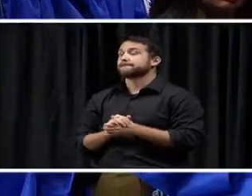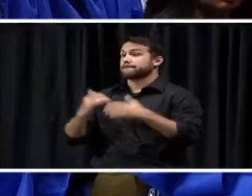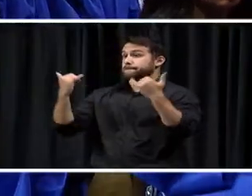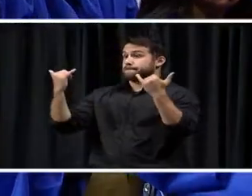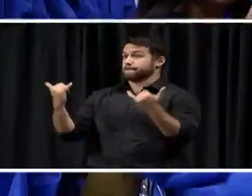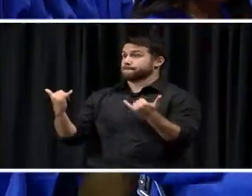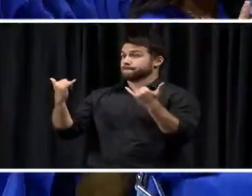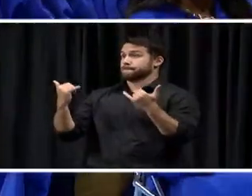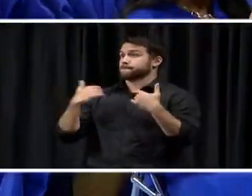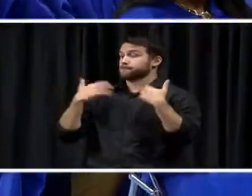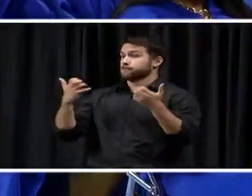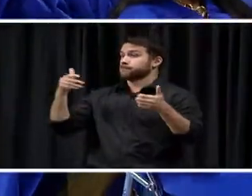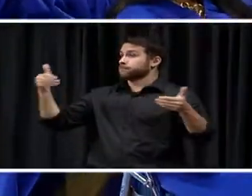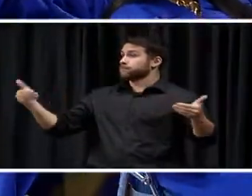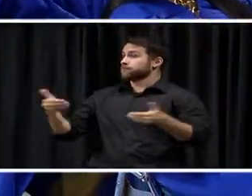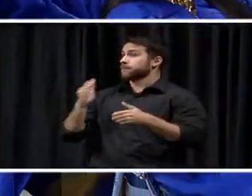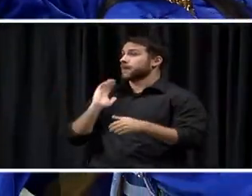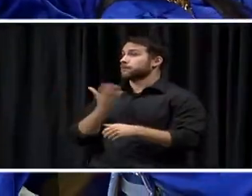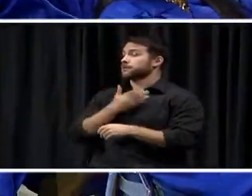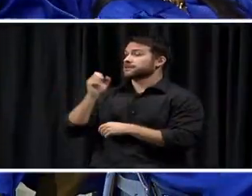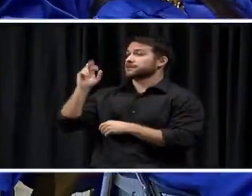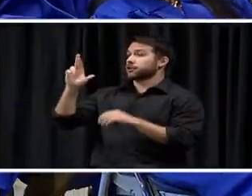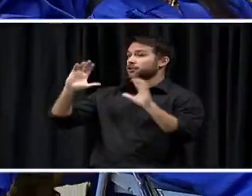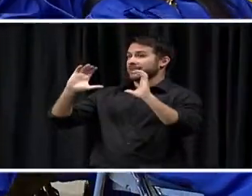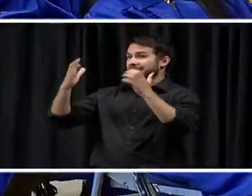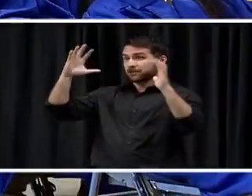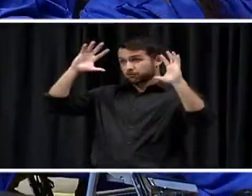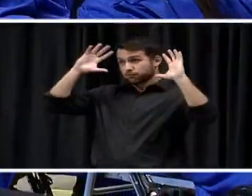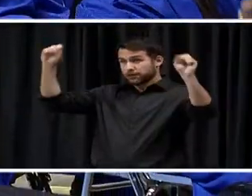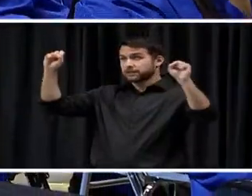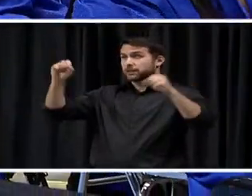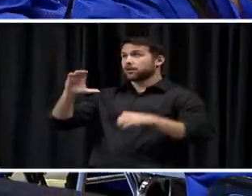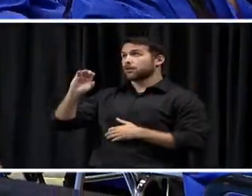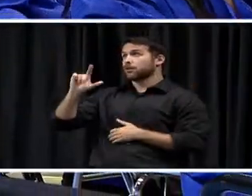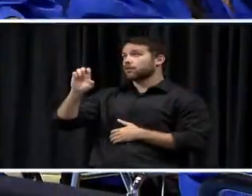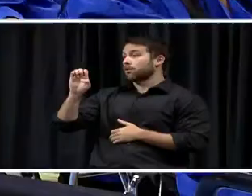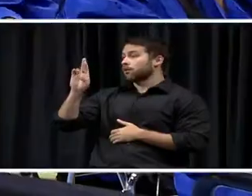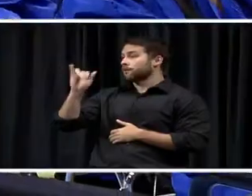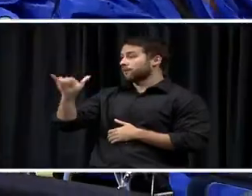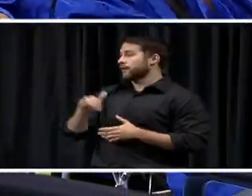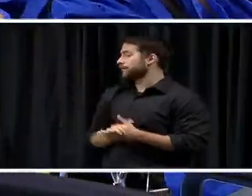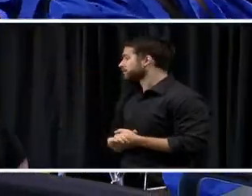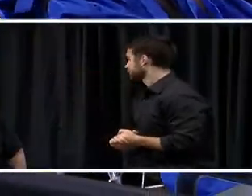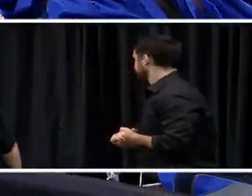Now, I would like to introduce our senior class president, Cole Bray.